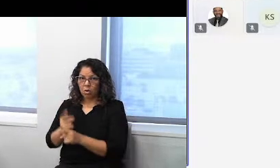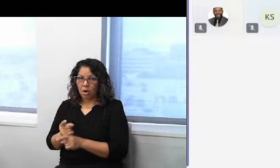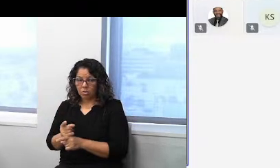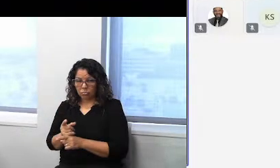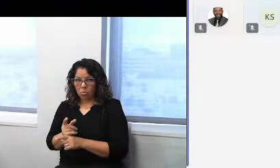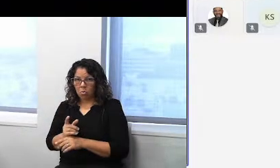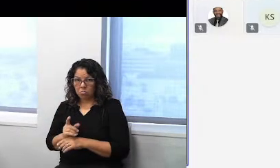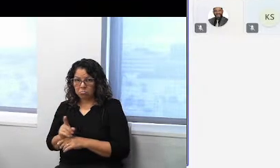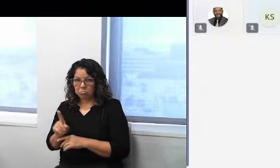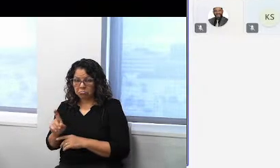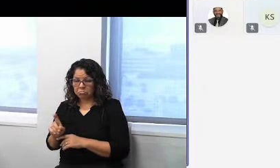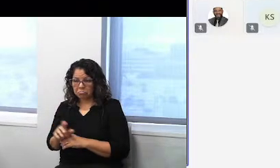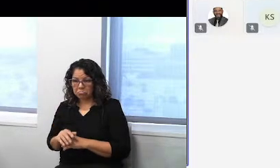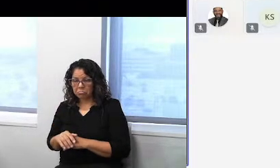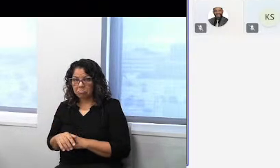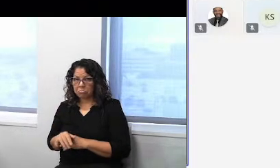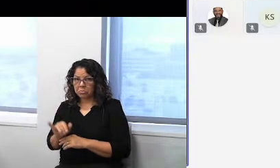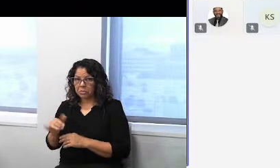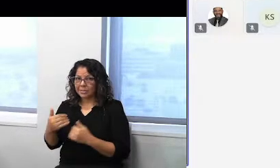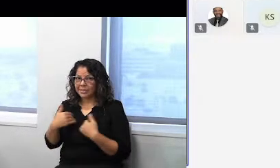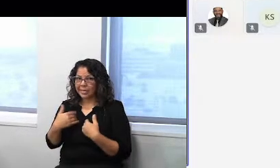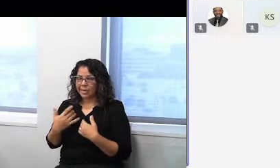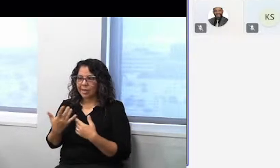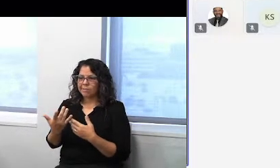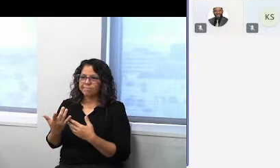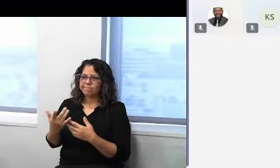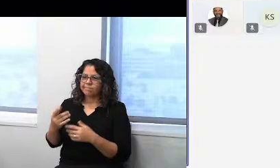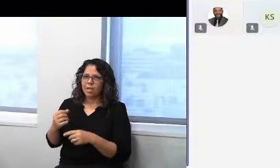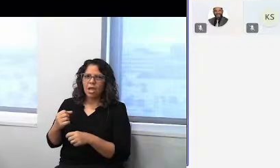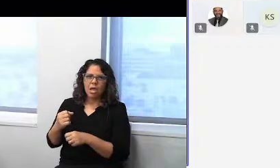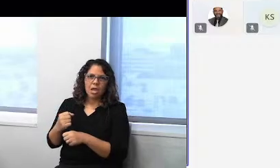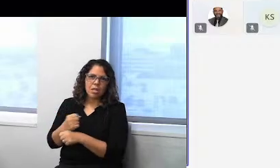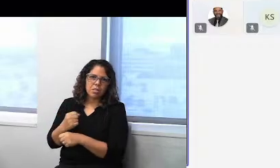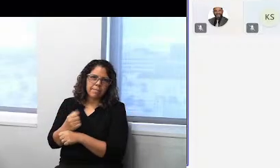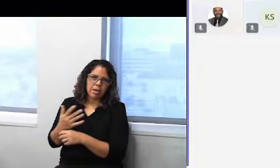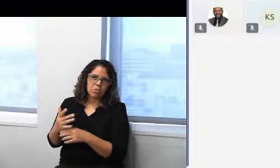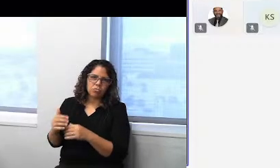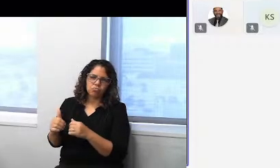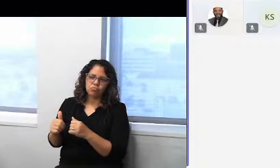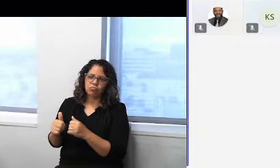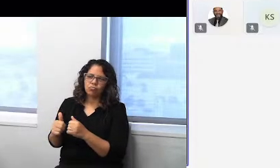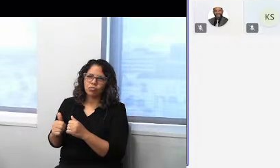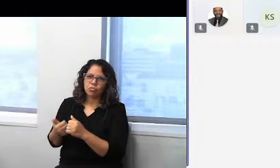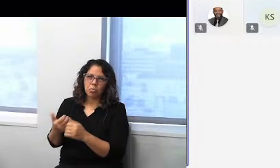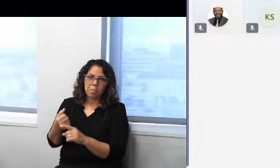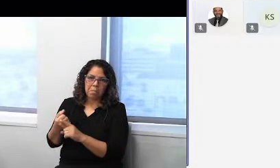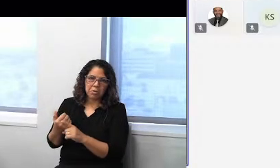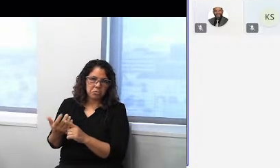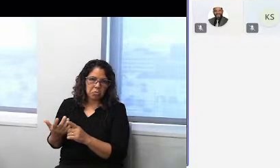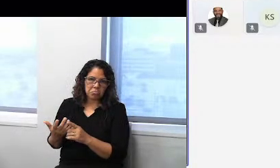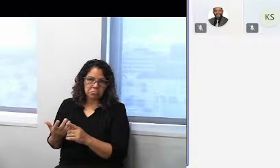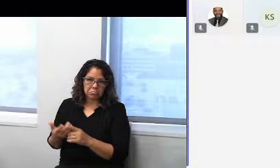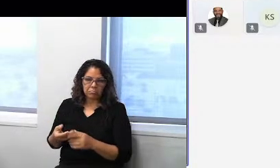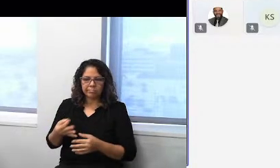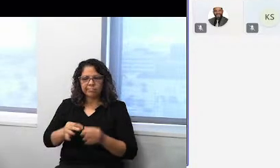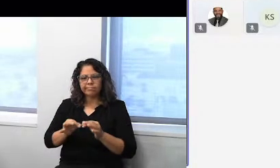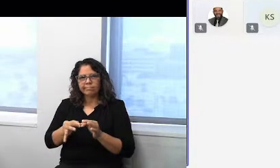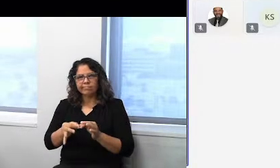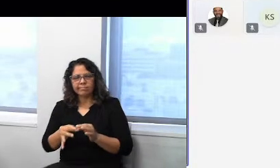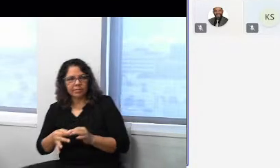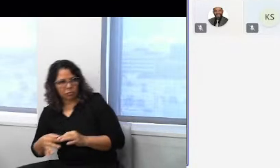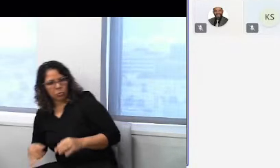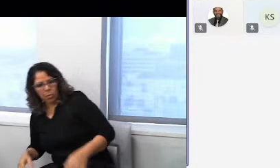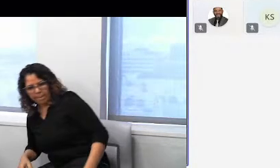what that impact would be? How much? What I would like to answer your questions, I think there is a list